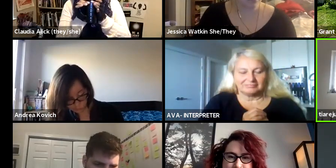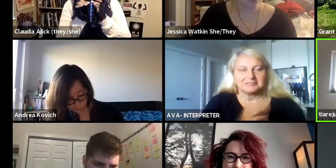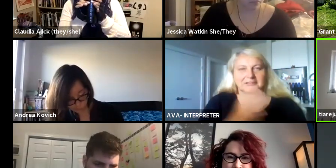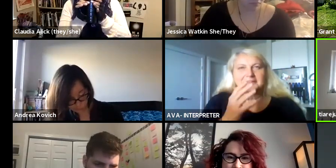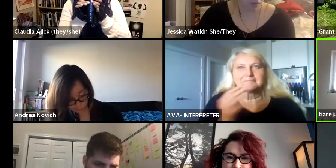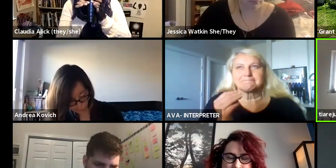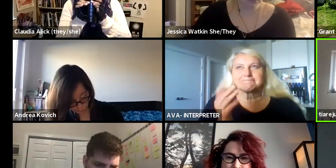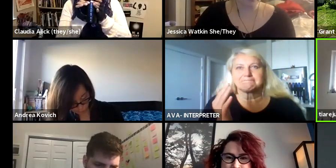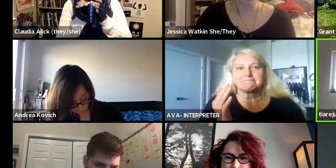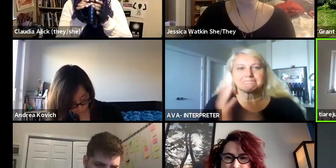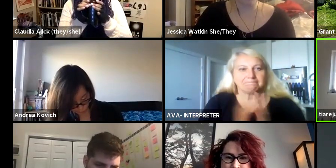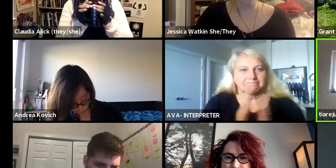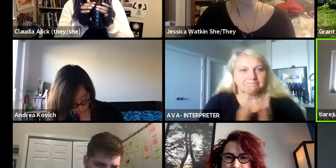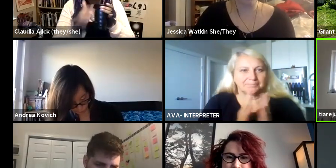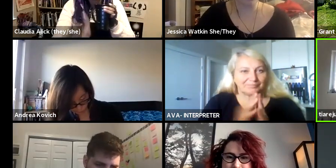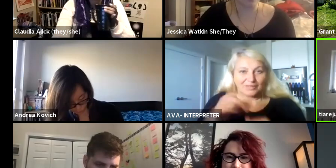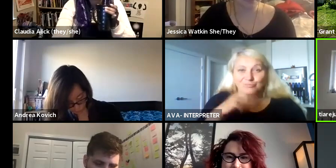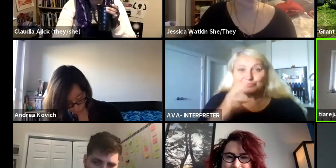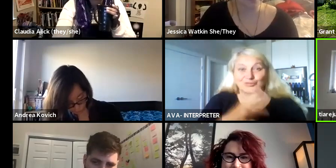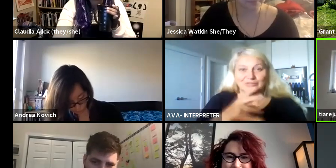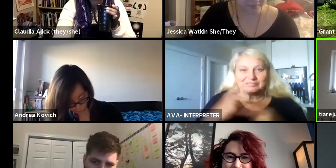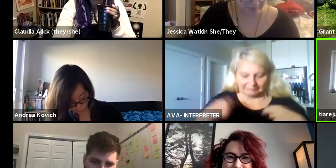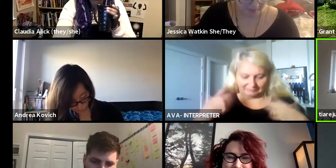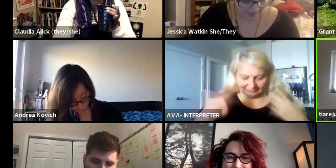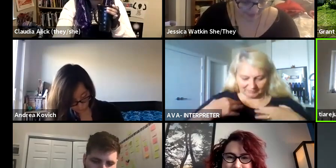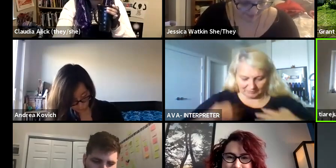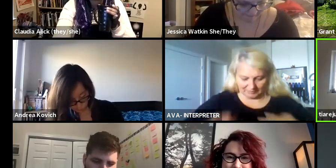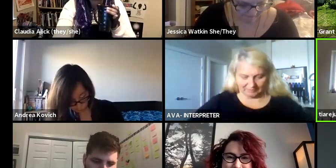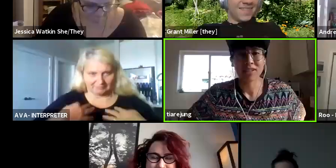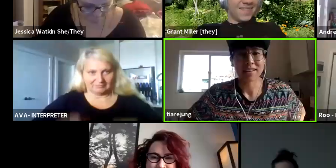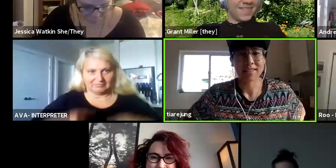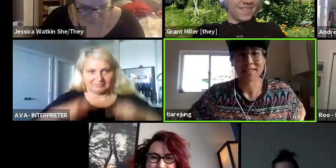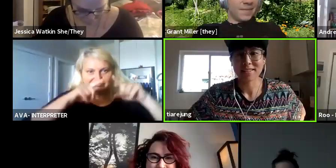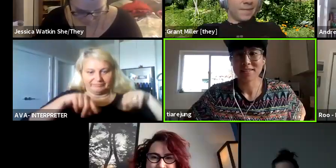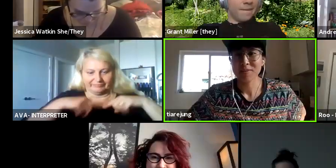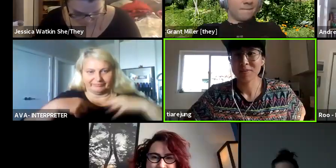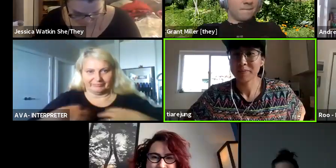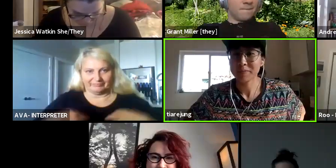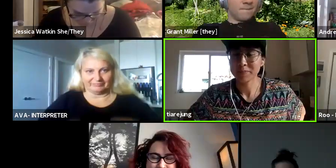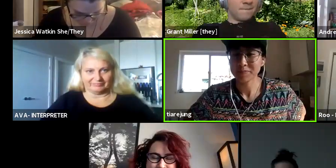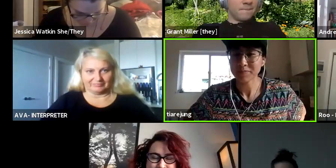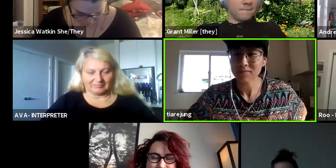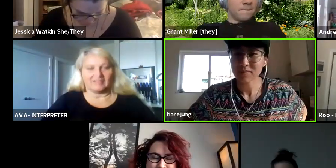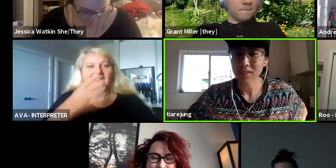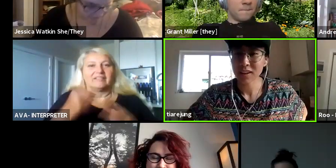And I'm wearing a very patterned shirt. And I have glasses.